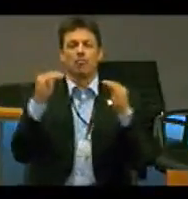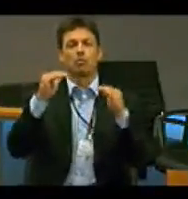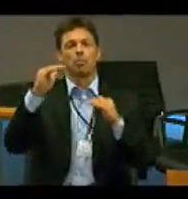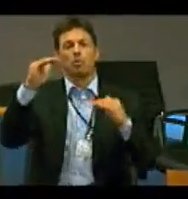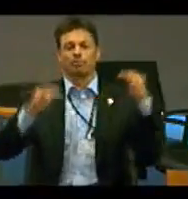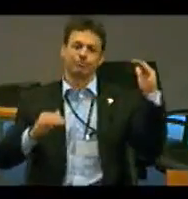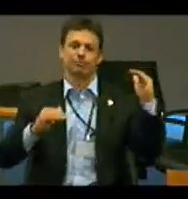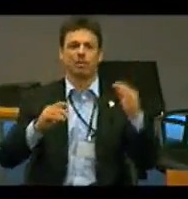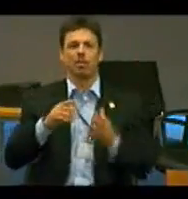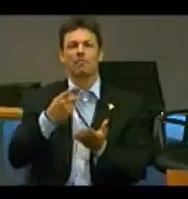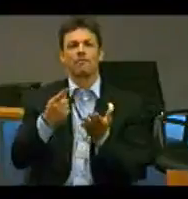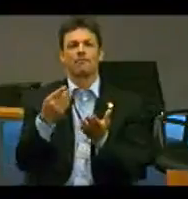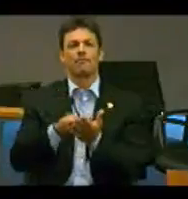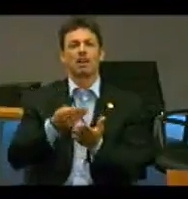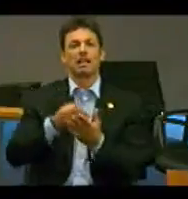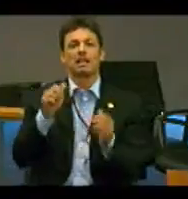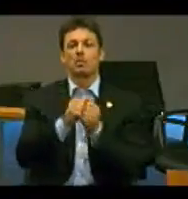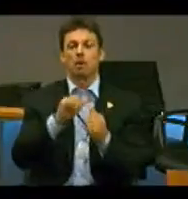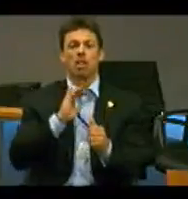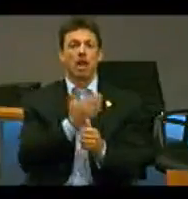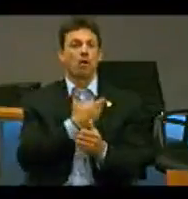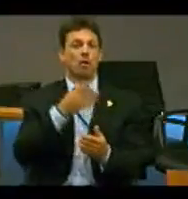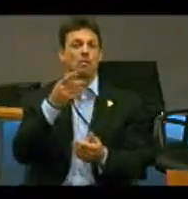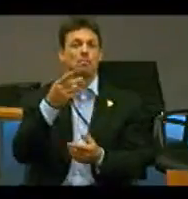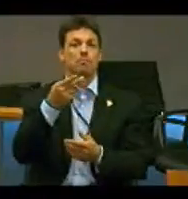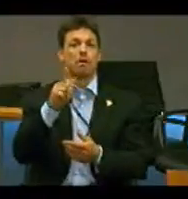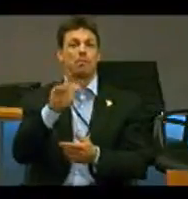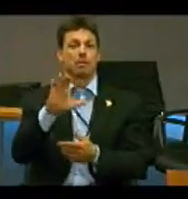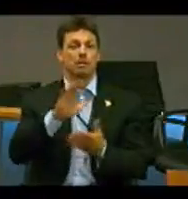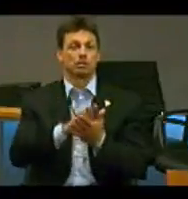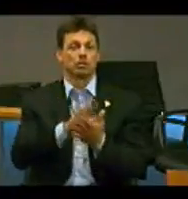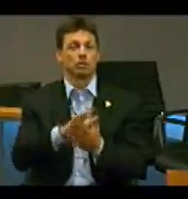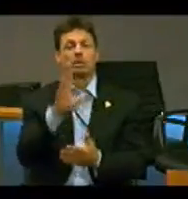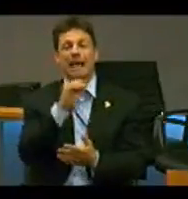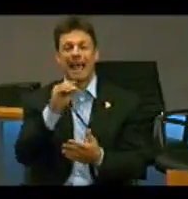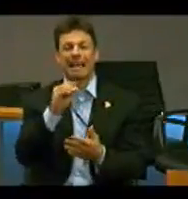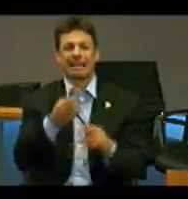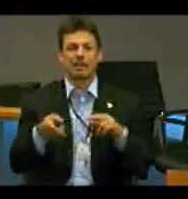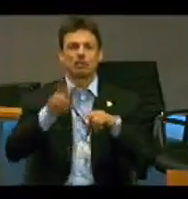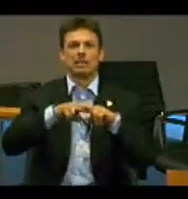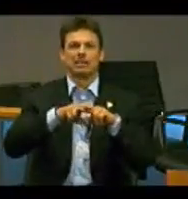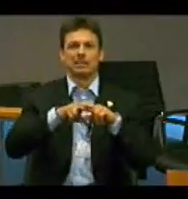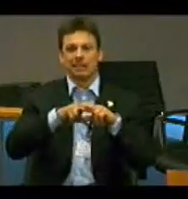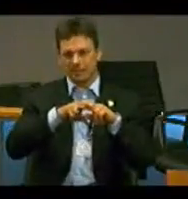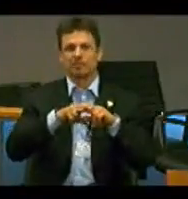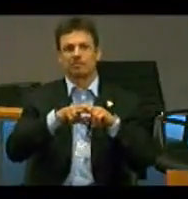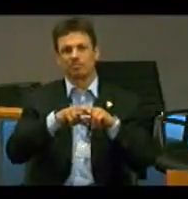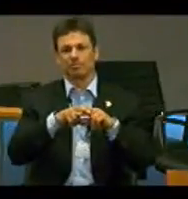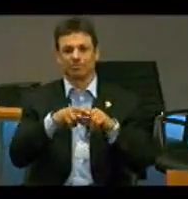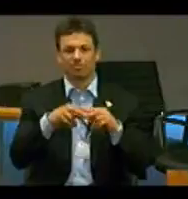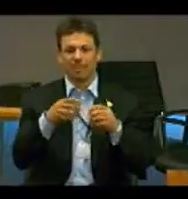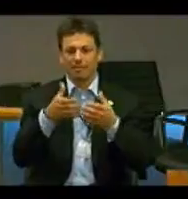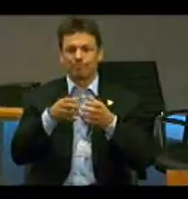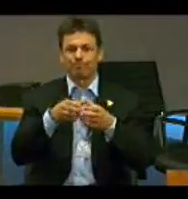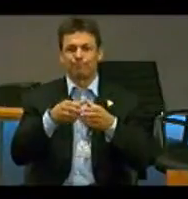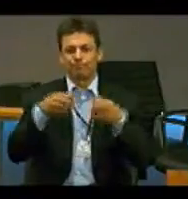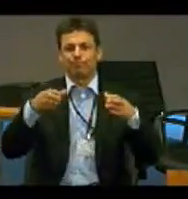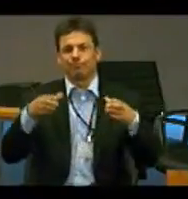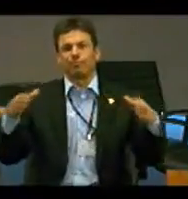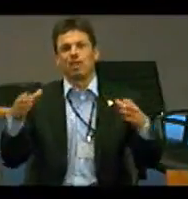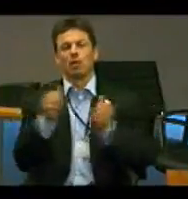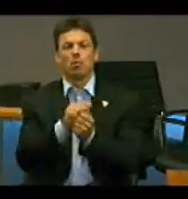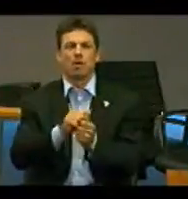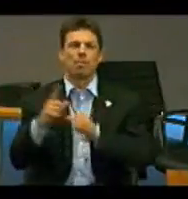disparities are exacerbated by segregation and the increasing concentration of poverty. That report should be issued next